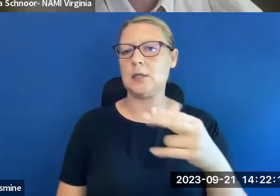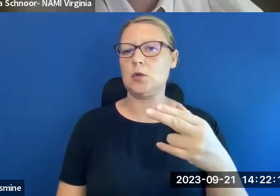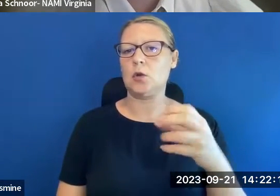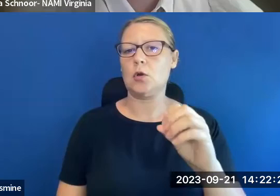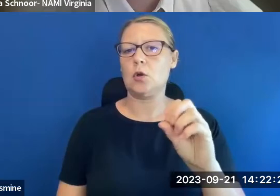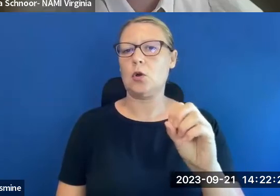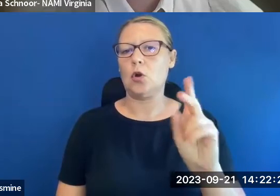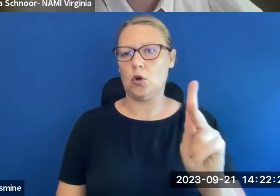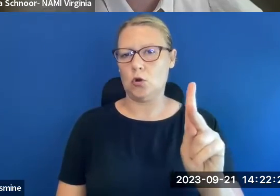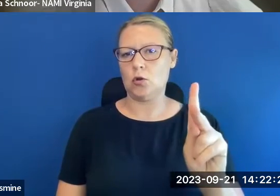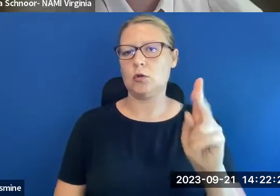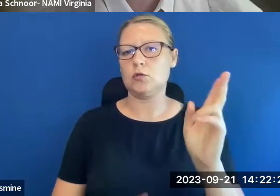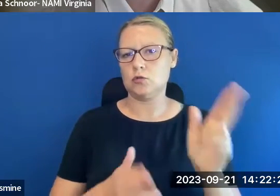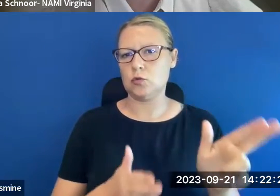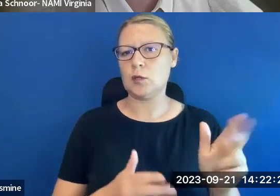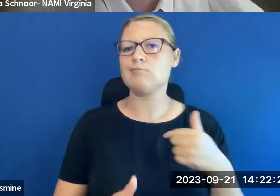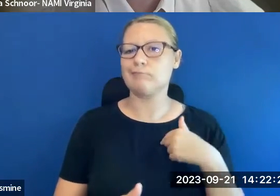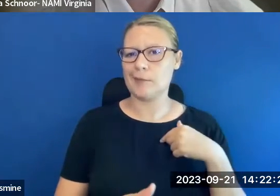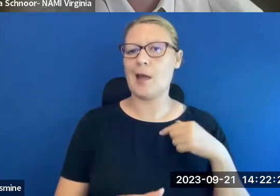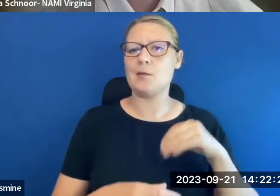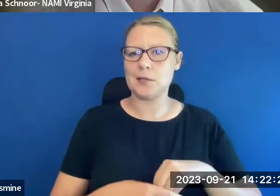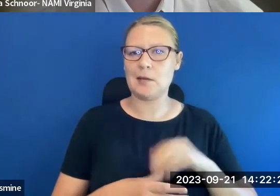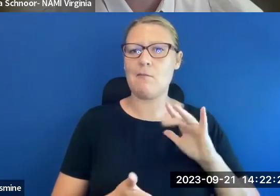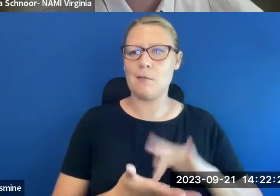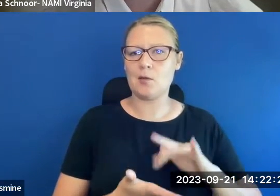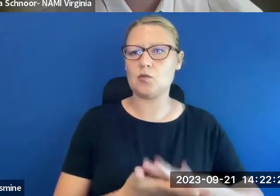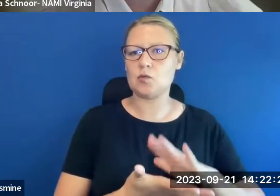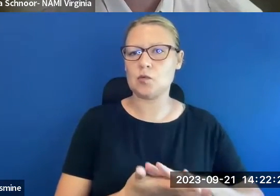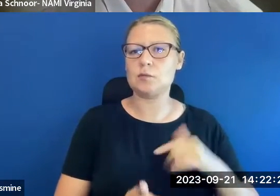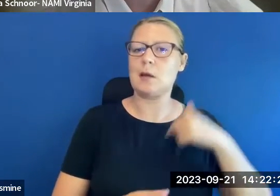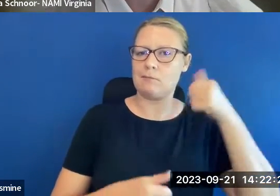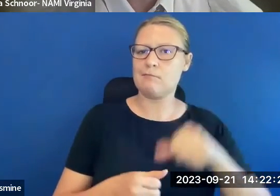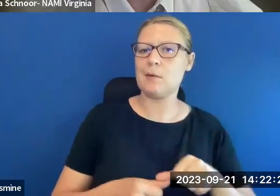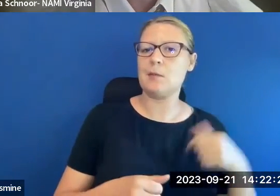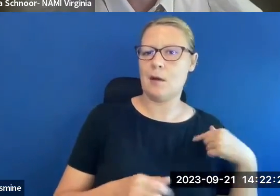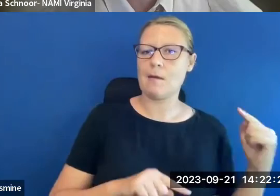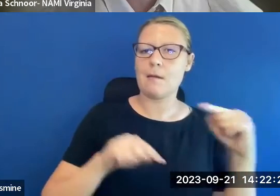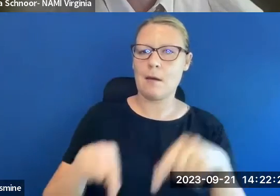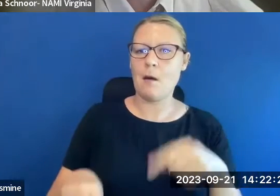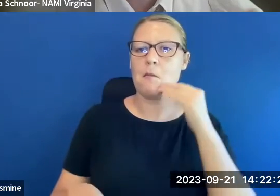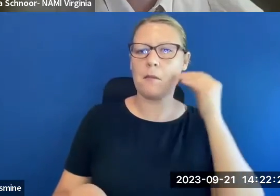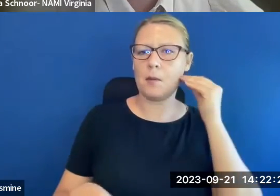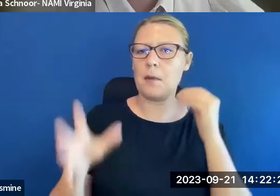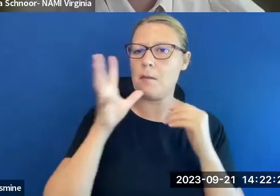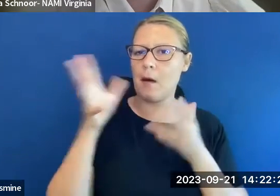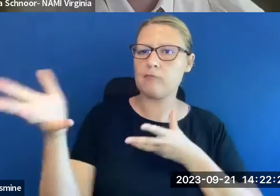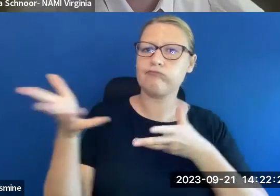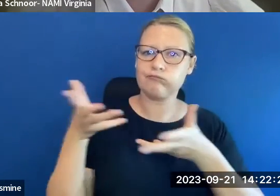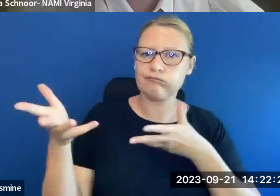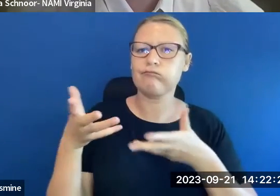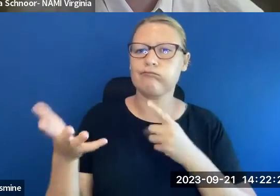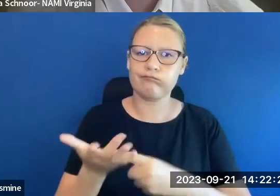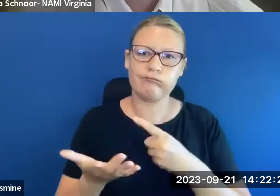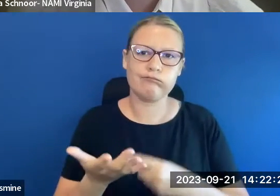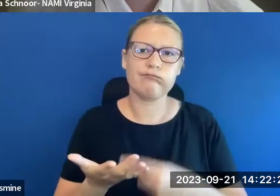I remember coming home and talking with my mom about it and hearing it from her. And the way it is now, you find out